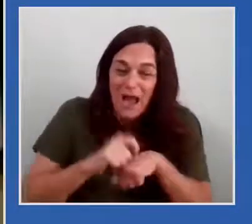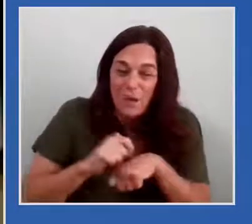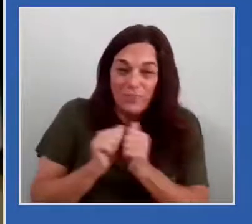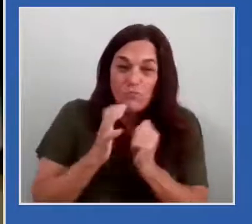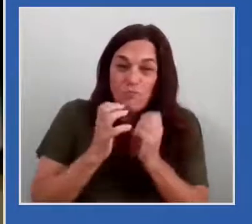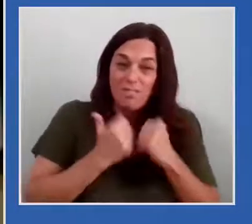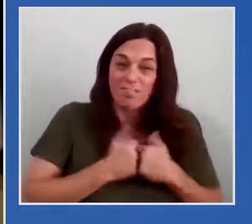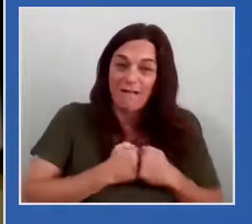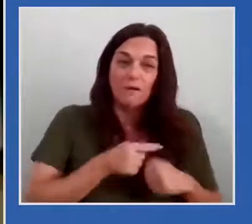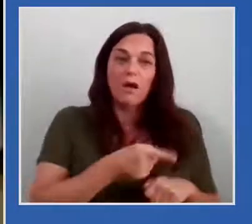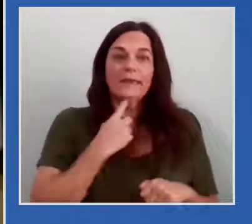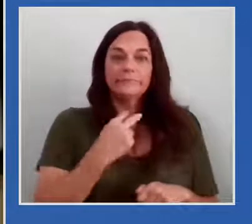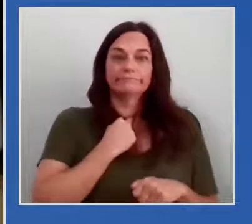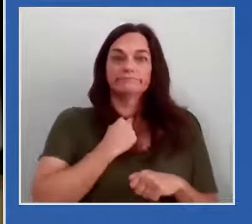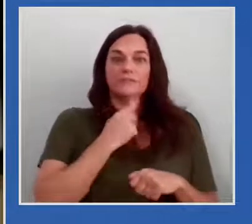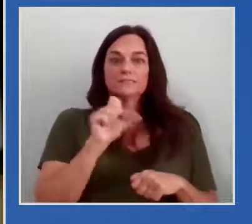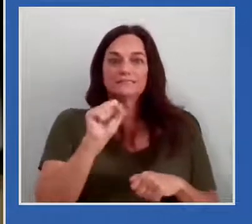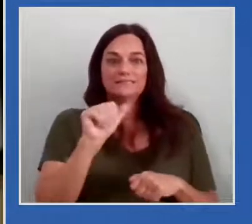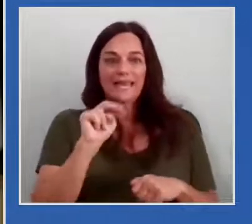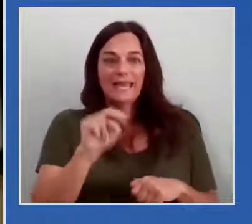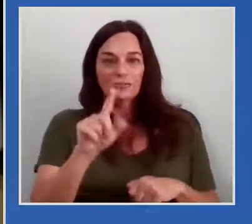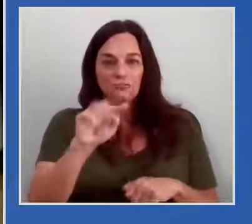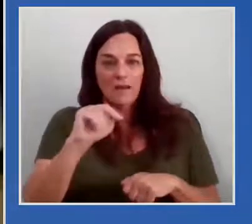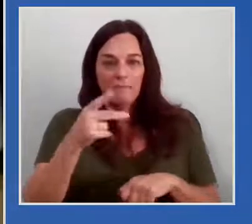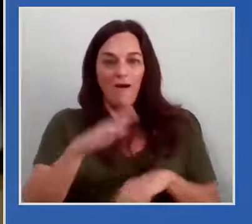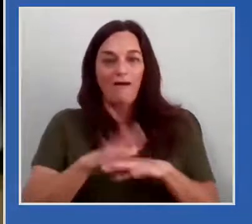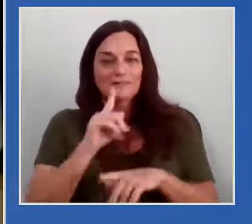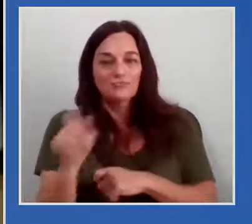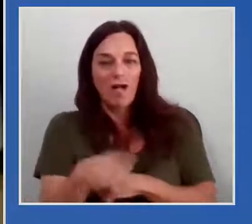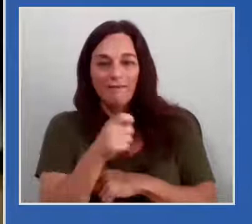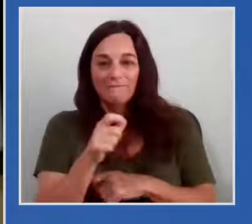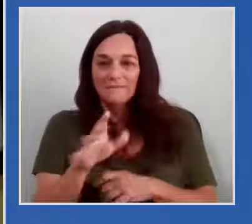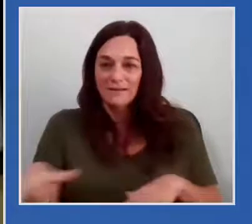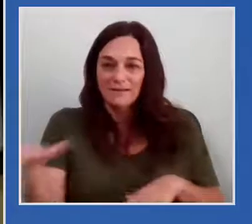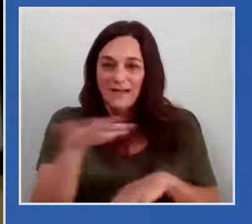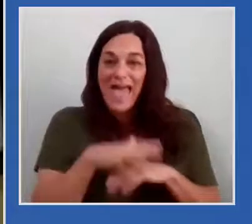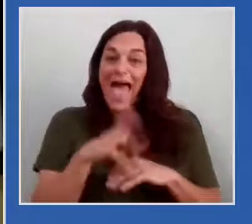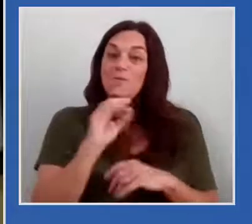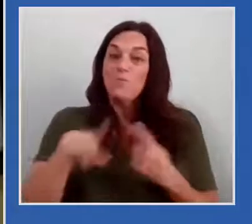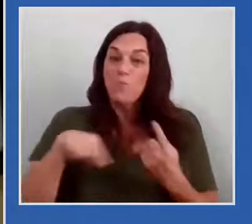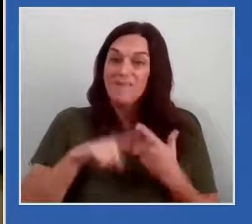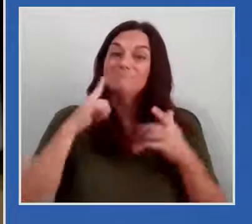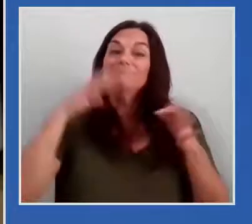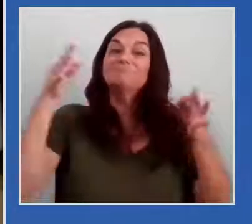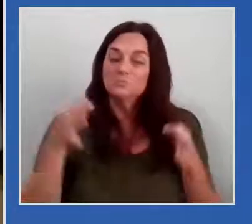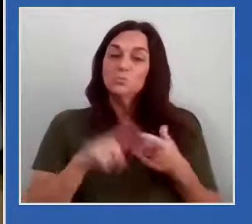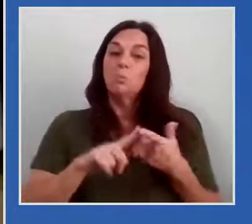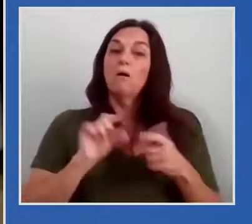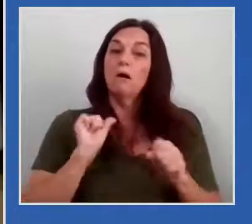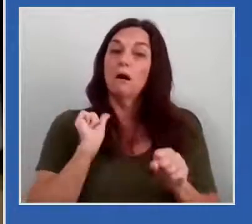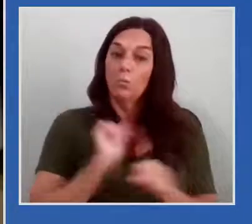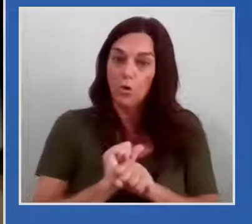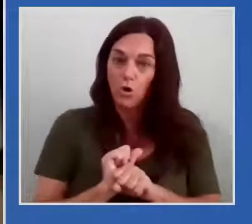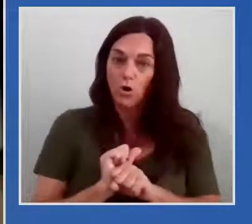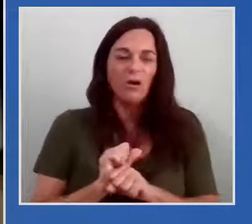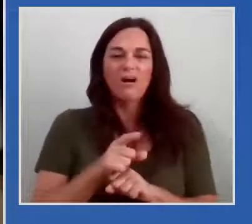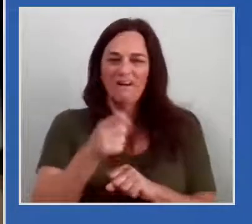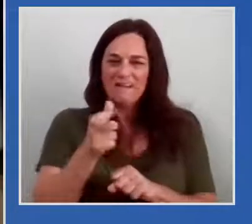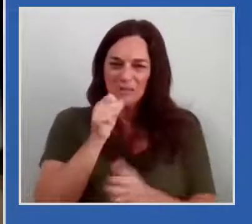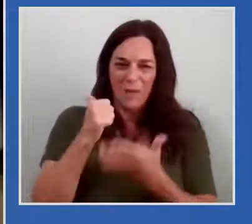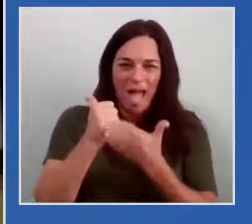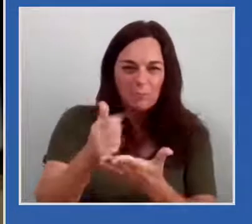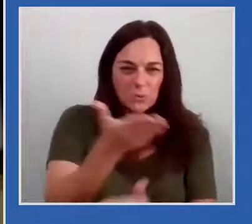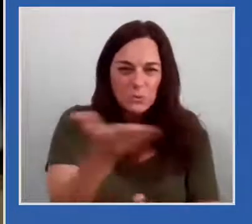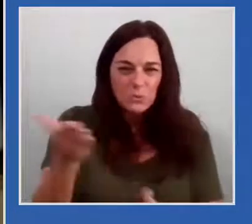stuck in a sand trap on one of his golf courses. And when he does decide to lift a finger, it isn't to help you. It's to propose